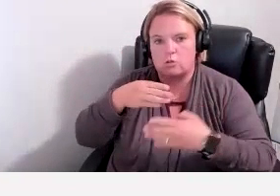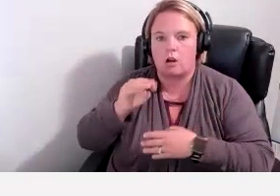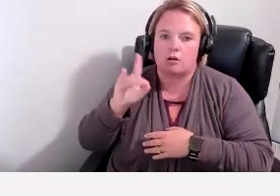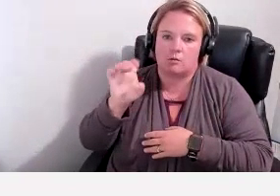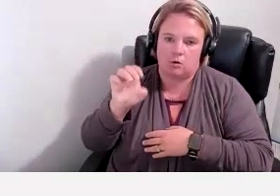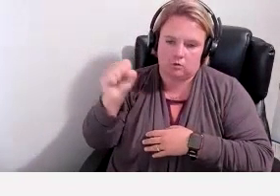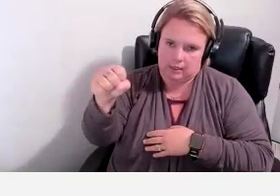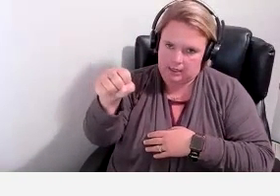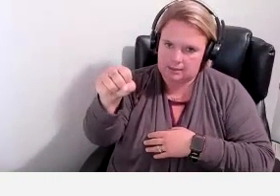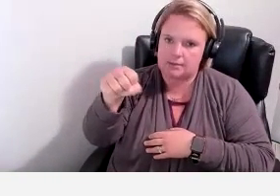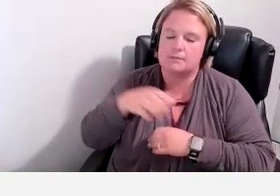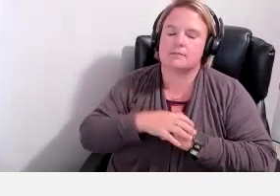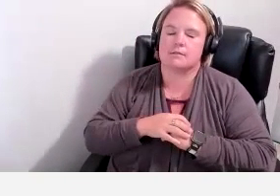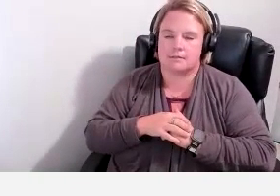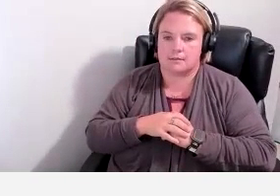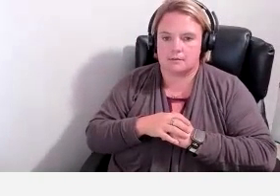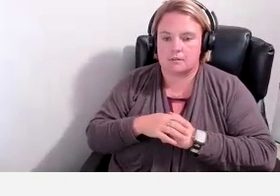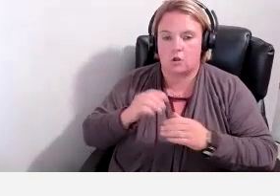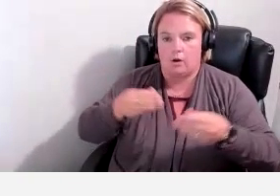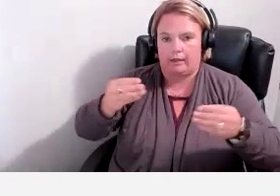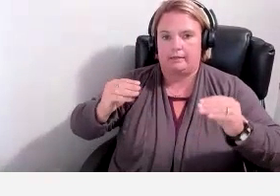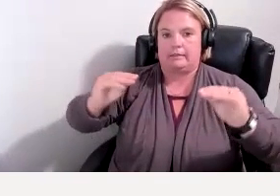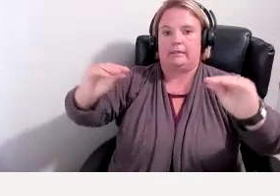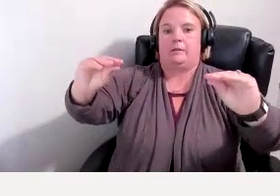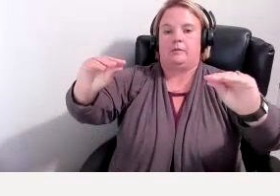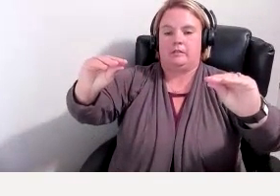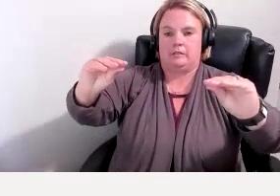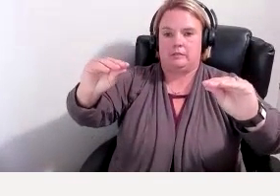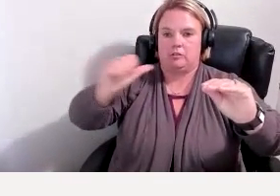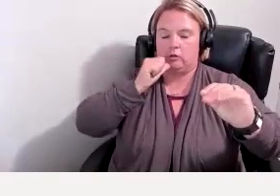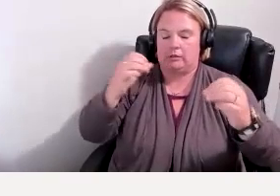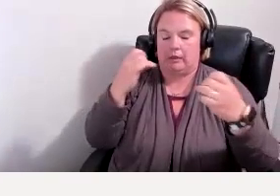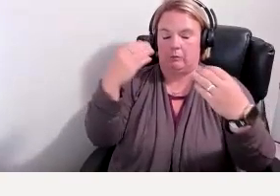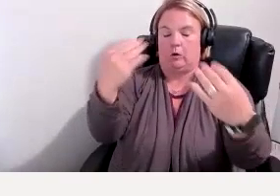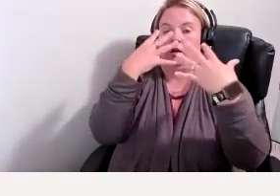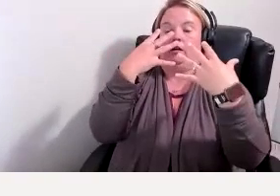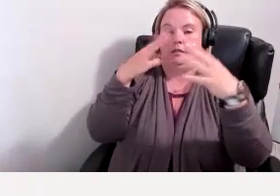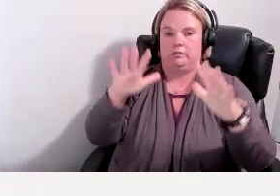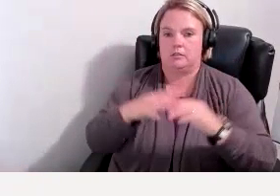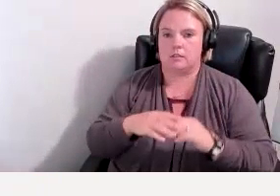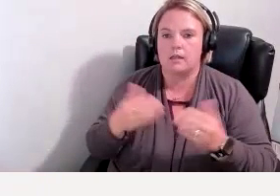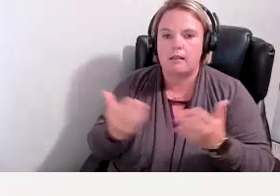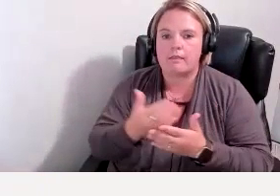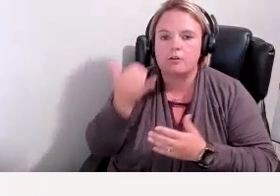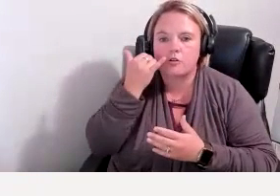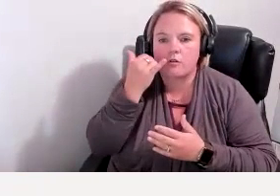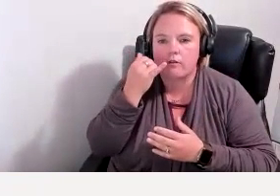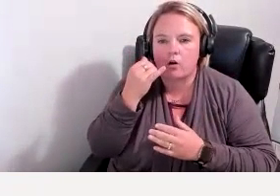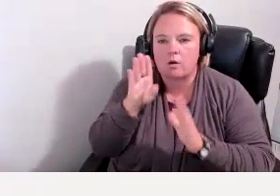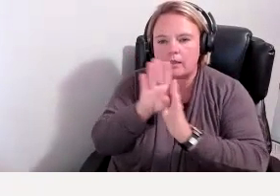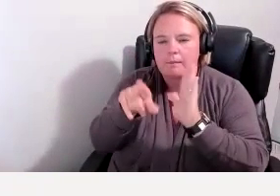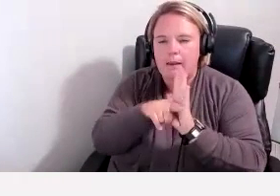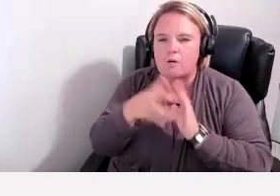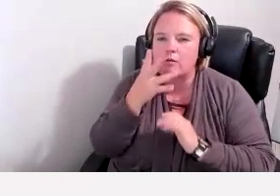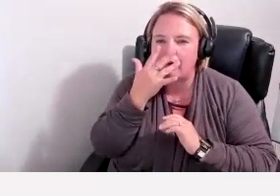Yeah. The Yeah. opposite, I have to tip my thing way back so that everything's more bright. I hate these new phones where the background's like a color